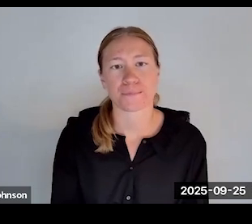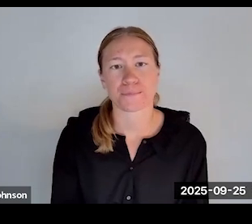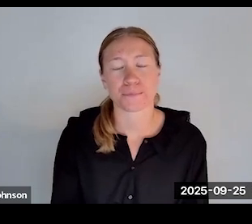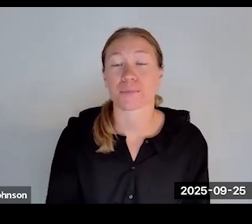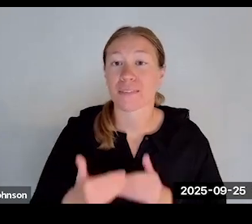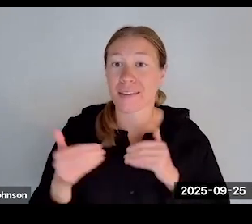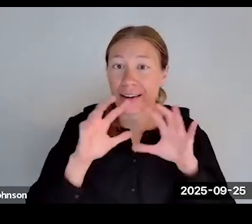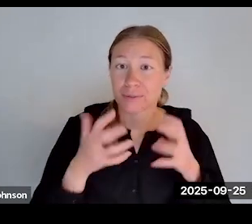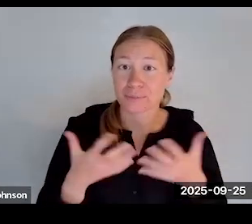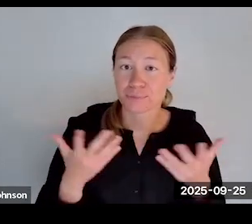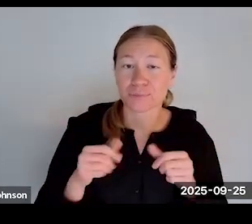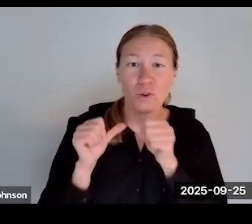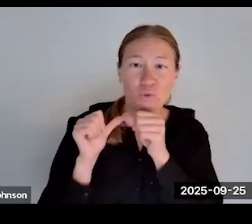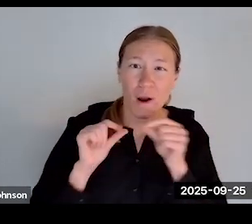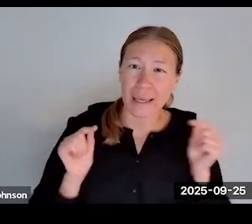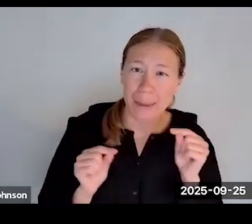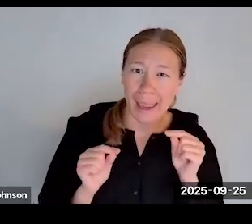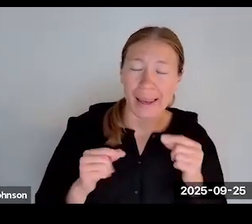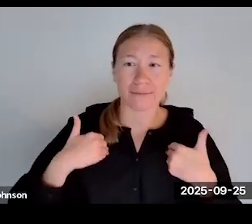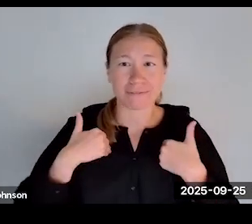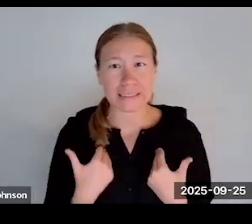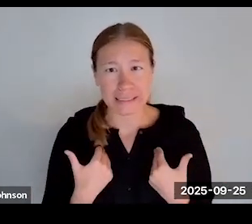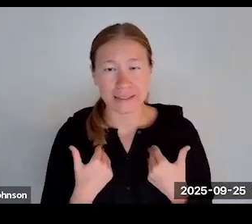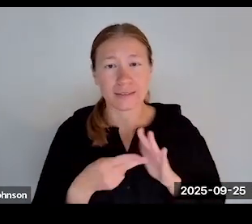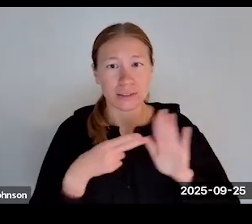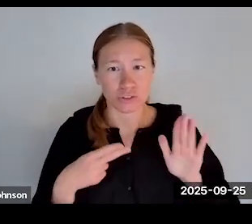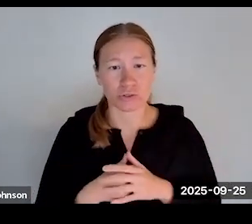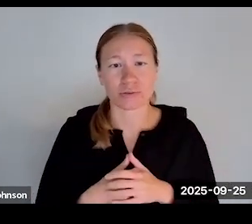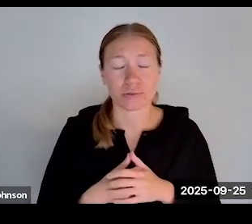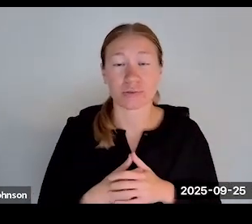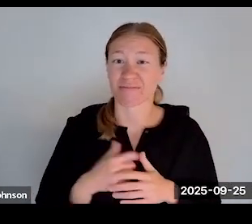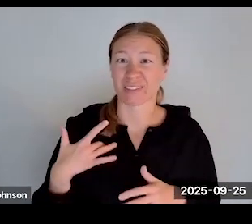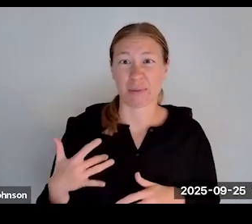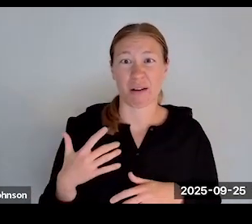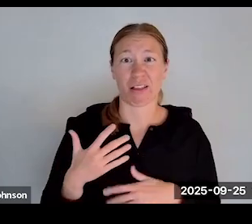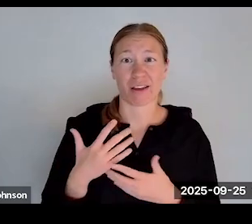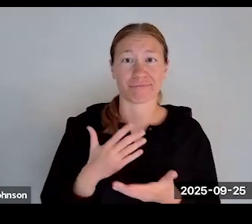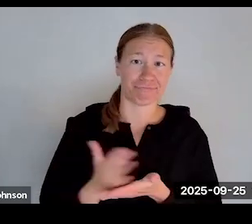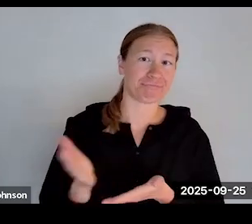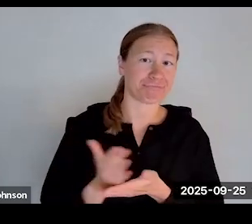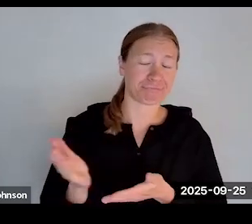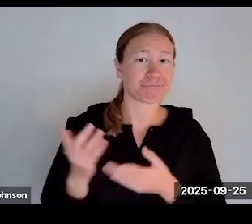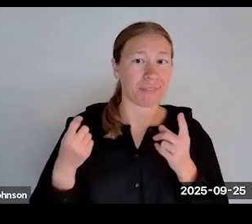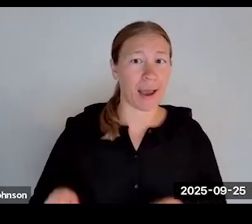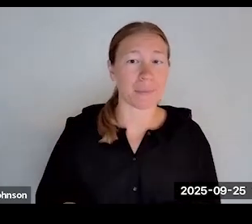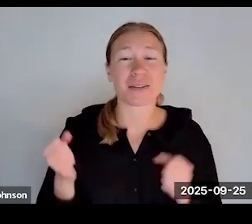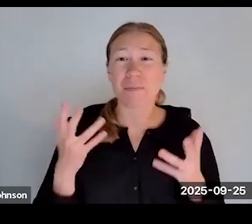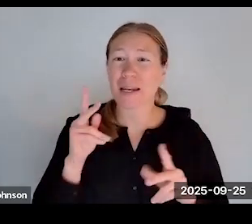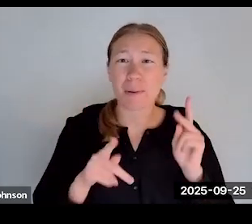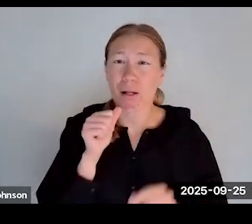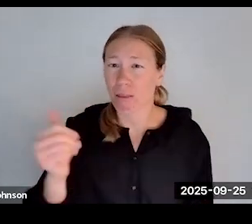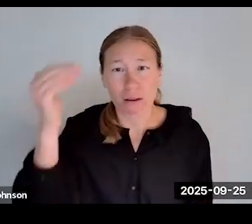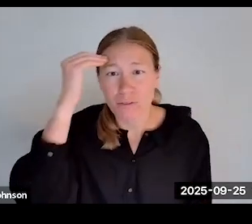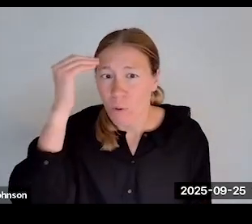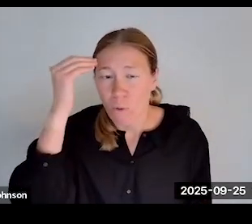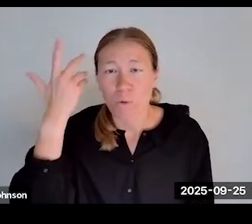Next category are chronic pain and fatigue conditions, which are routinely overlooked. And many people are unaware that depending